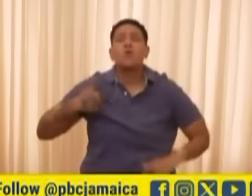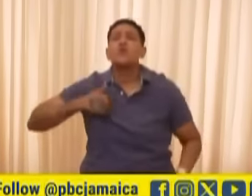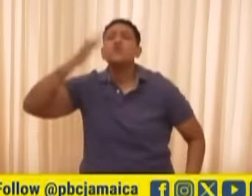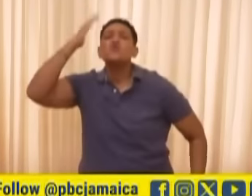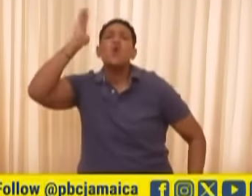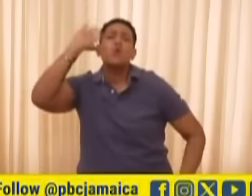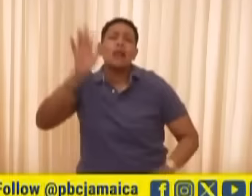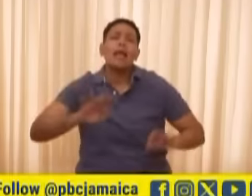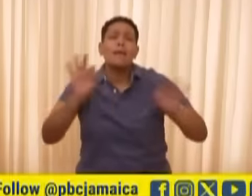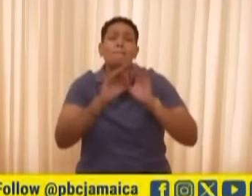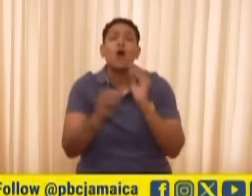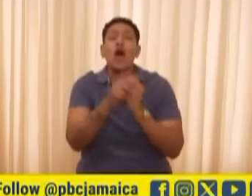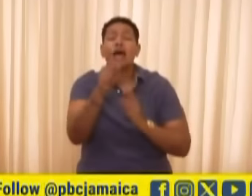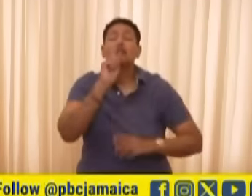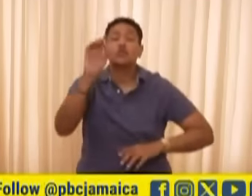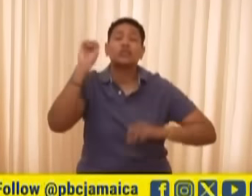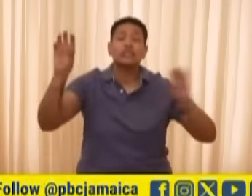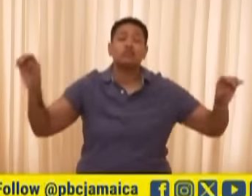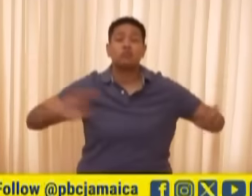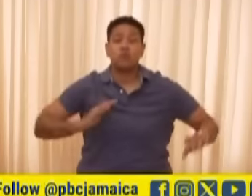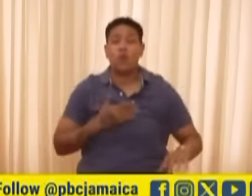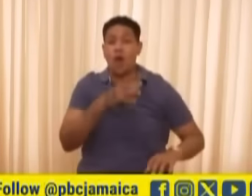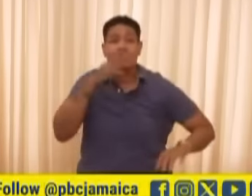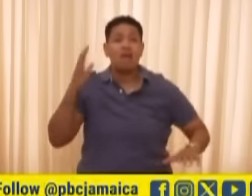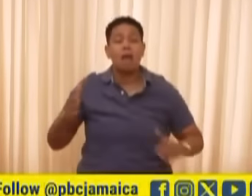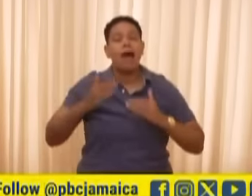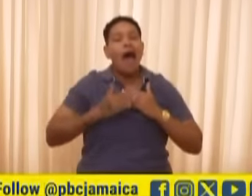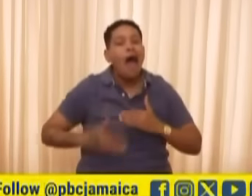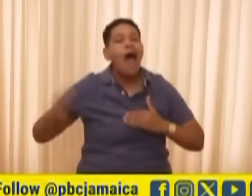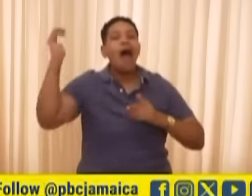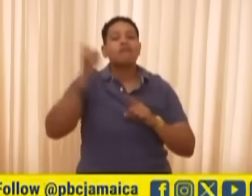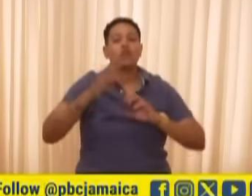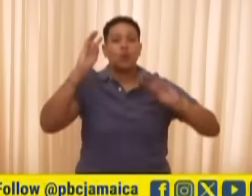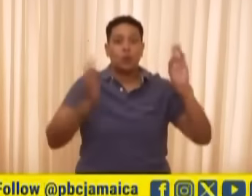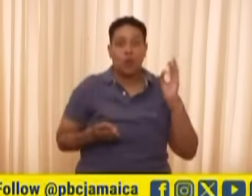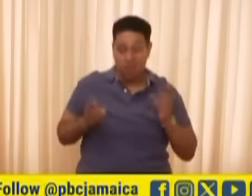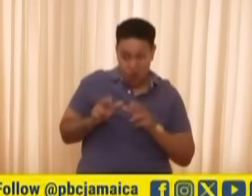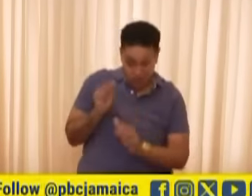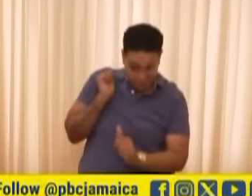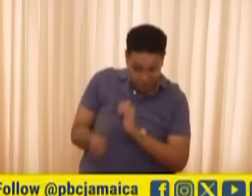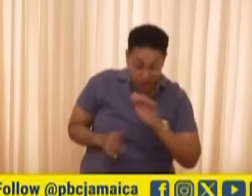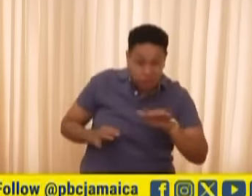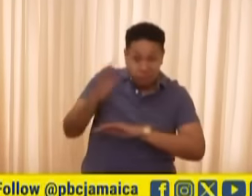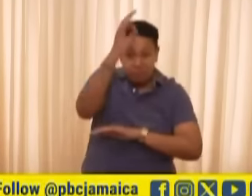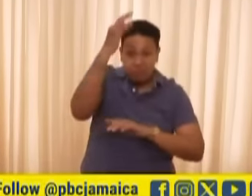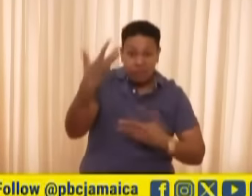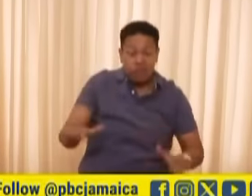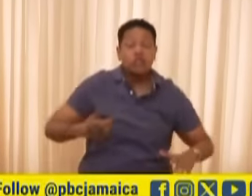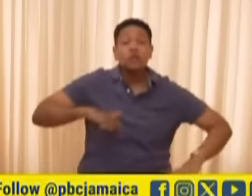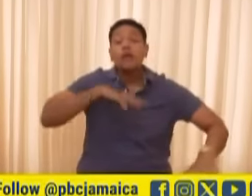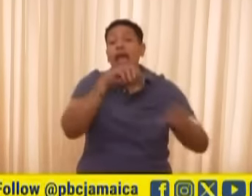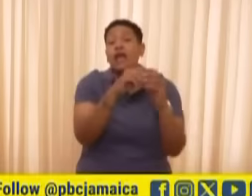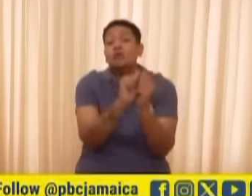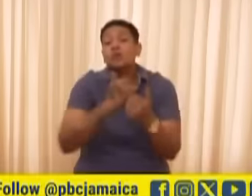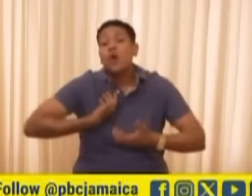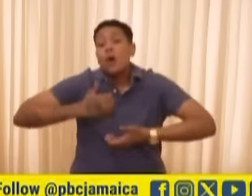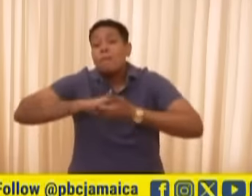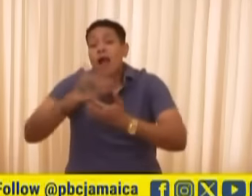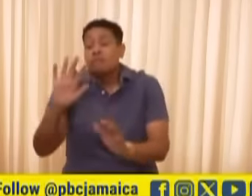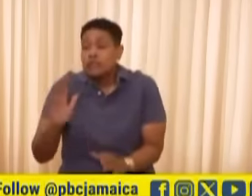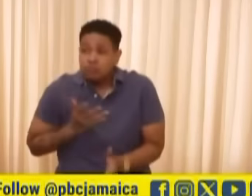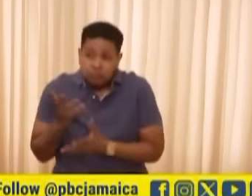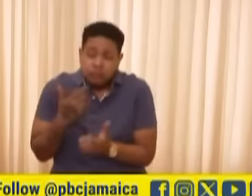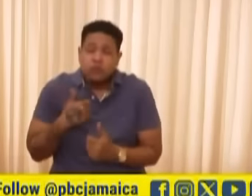be important to distribute to our farmers after the weather event. We've also been engaging our partners, and I really want to